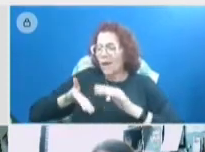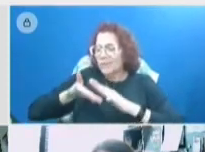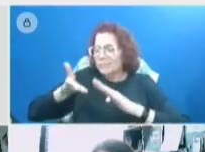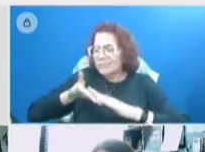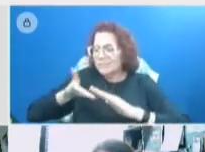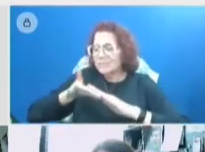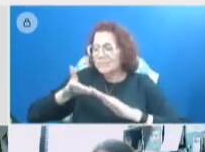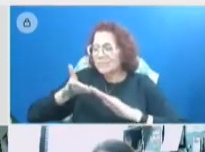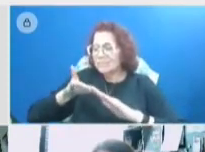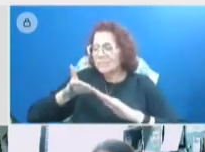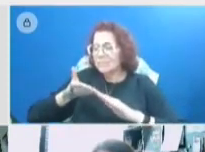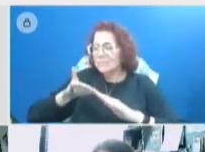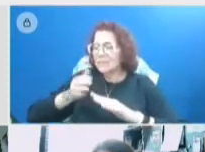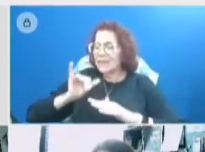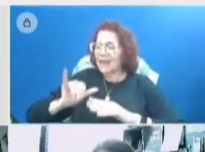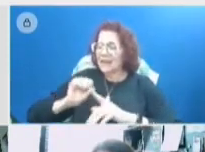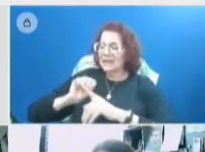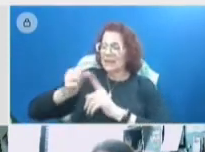should be bipartisan